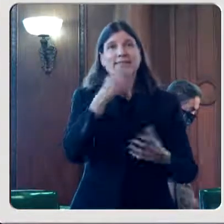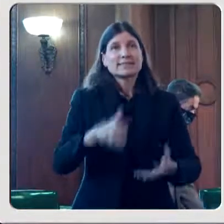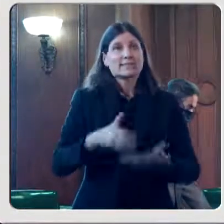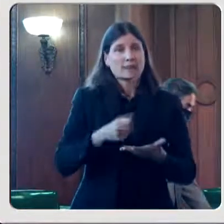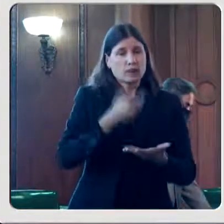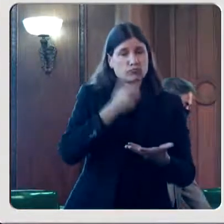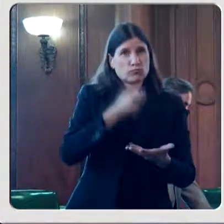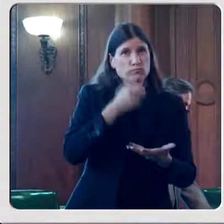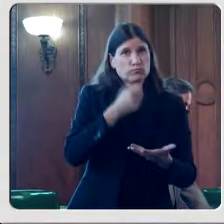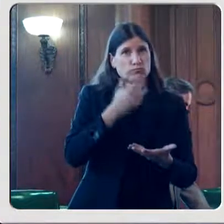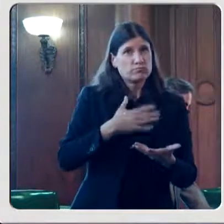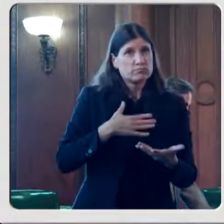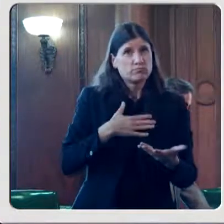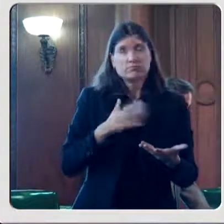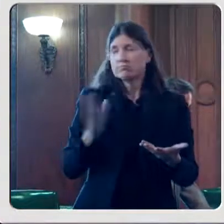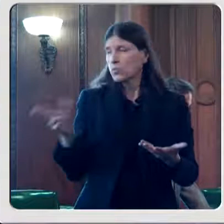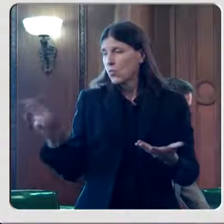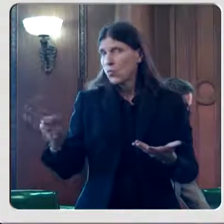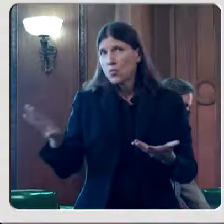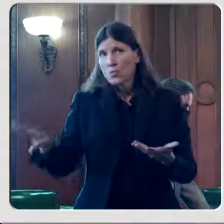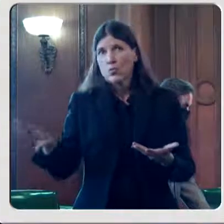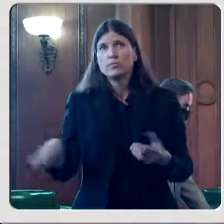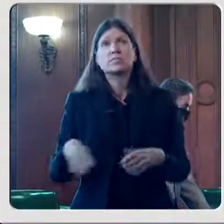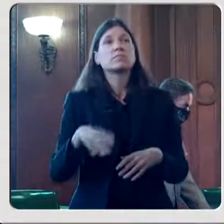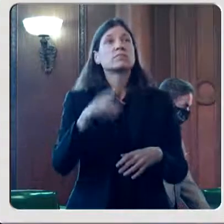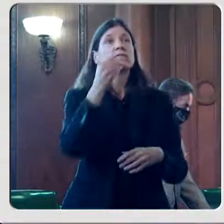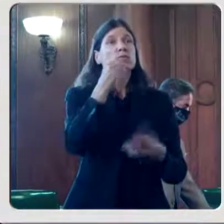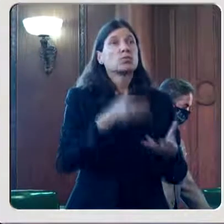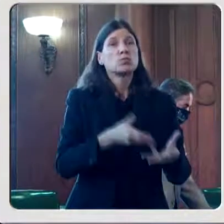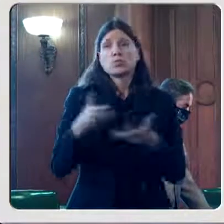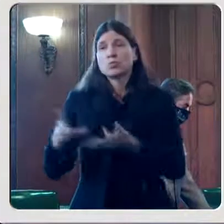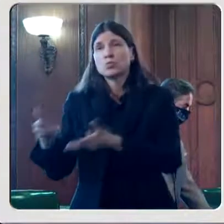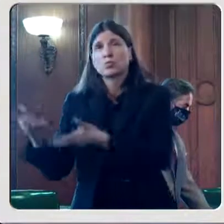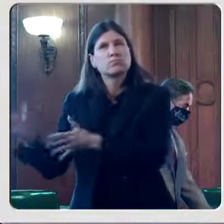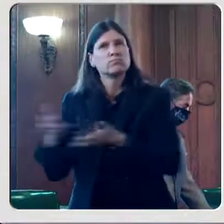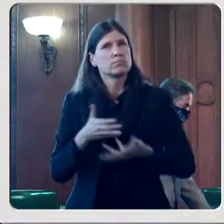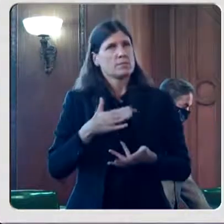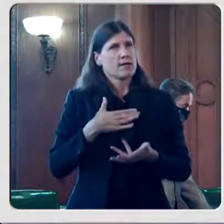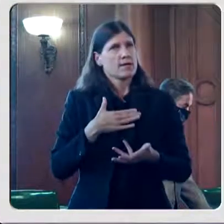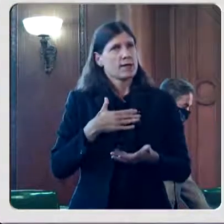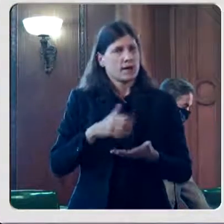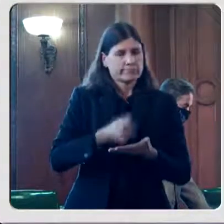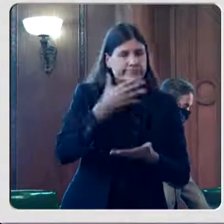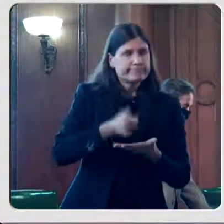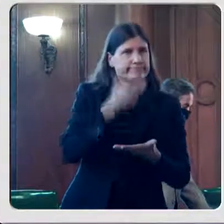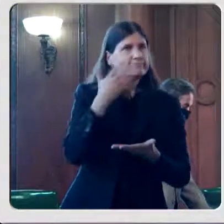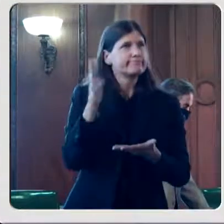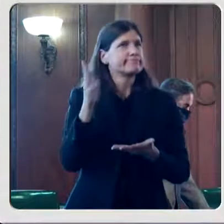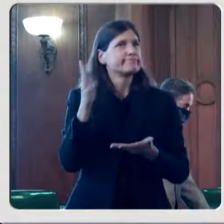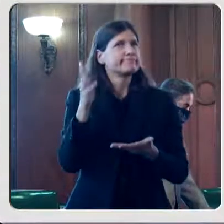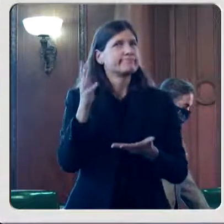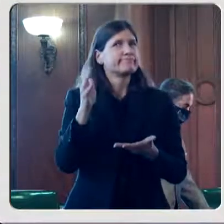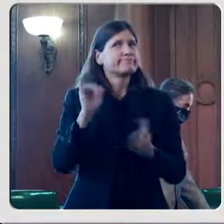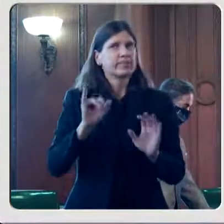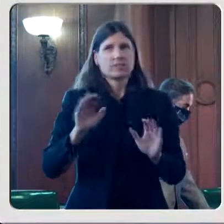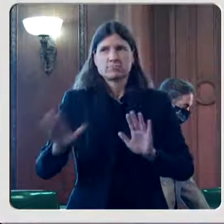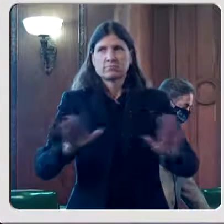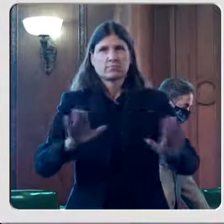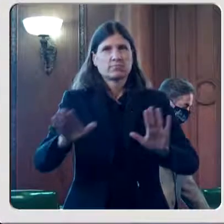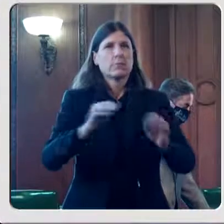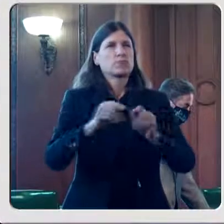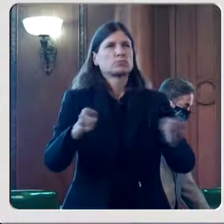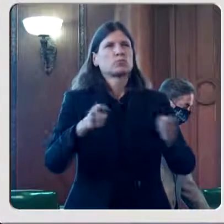space or food with people outside of our household whenever possible. And with that, being said, I also